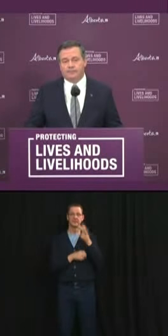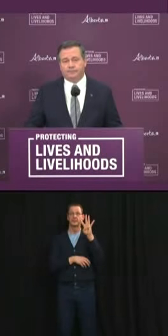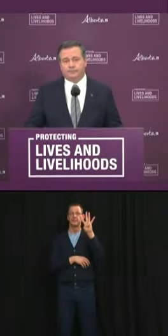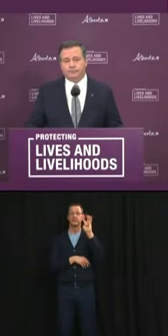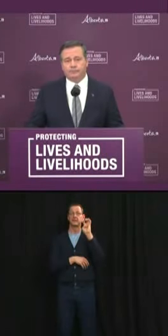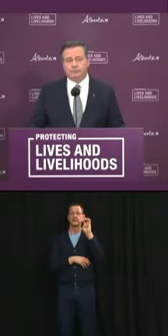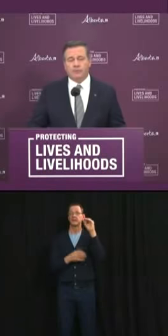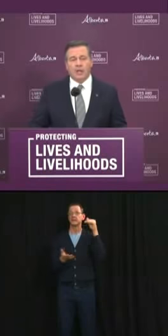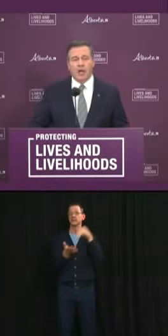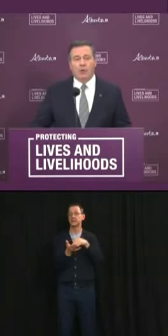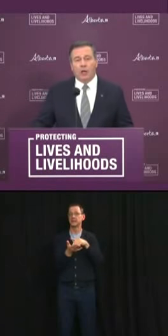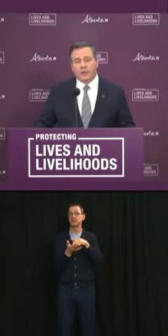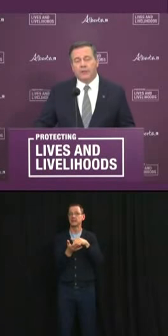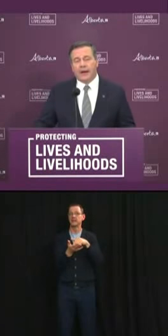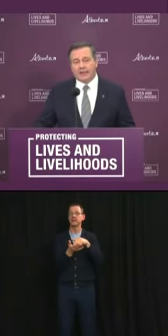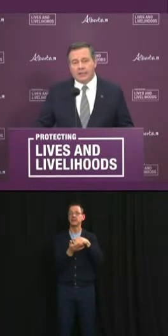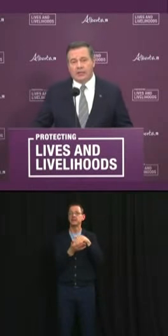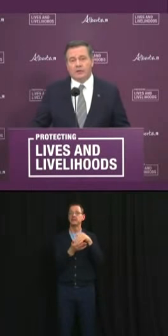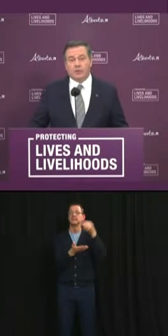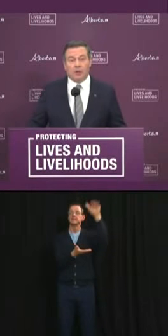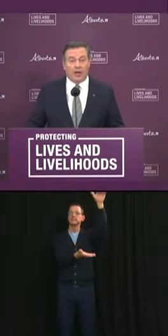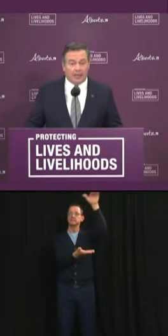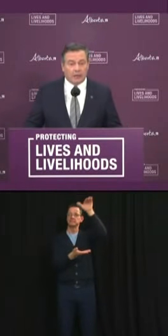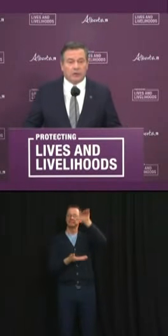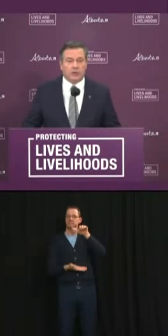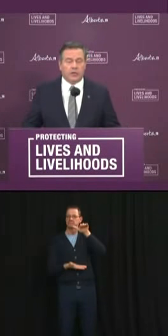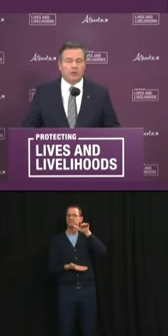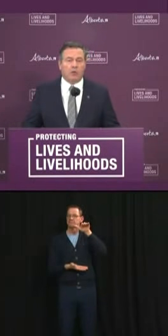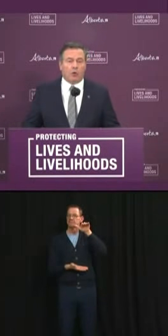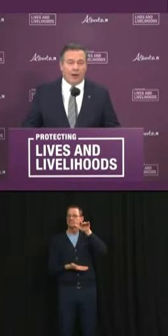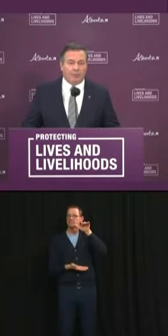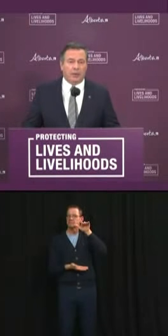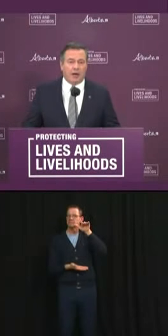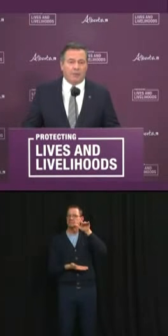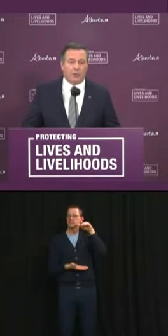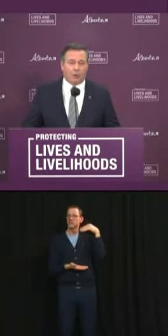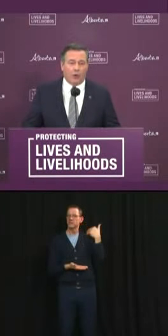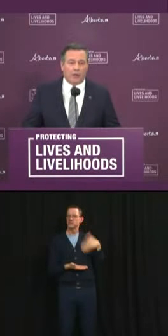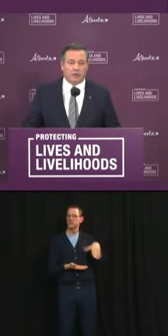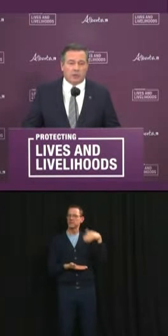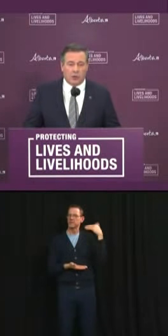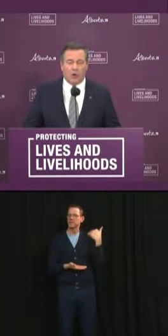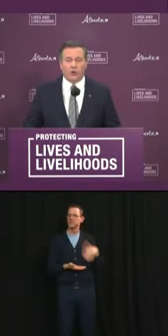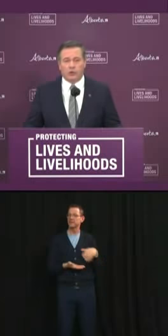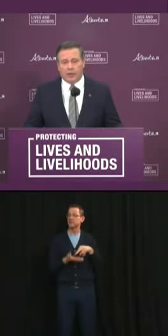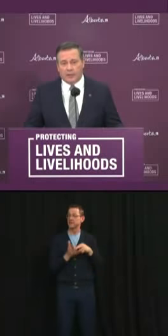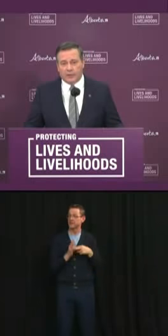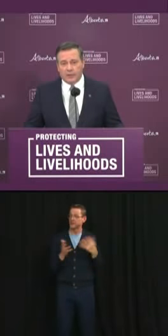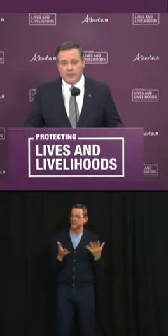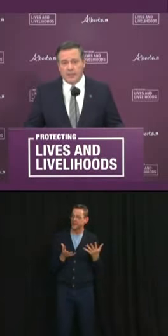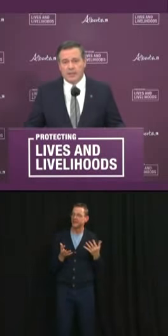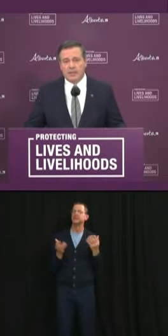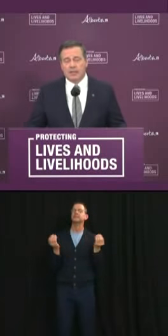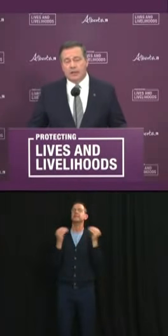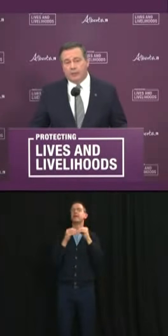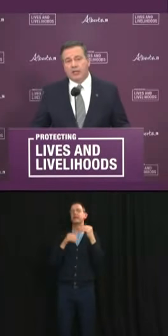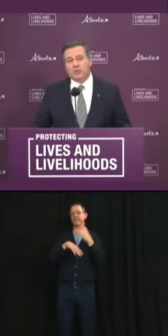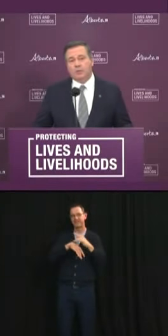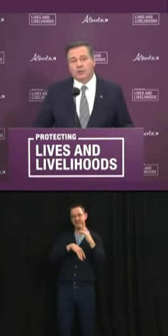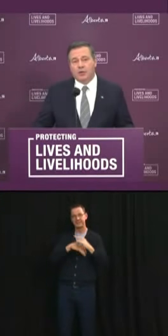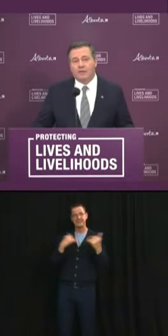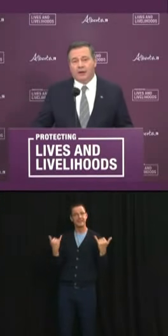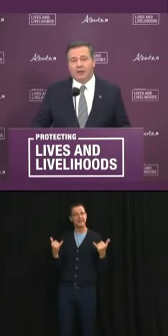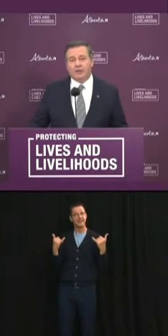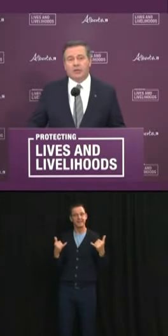pandemic. With vaccine supply increasing, we're ramping up the rollout to a whole new level. In the